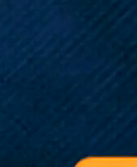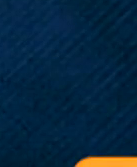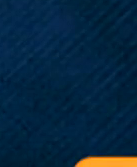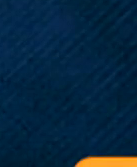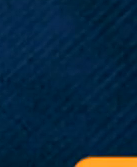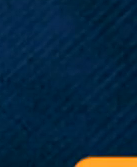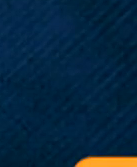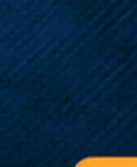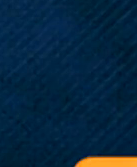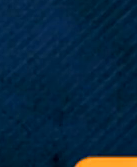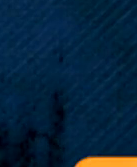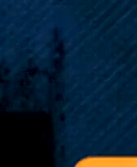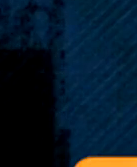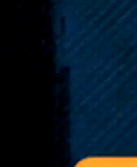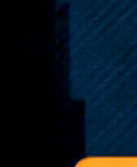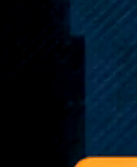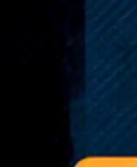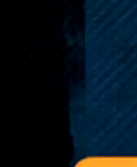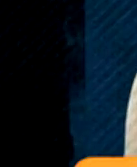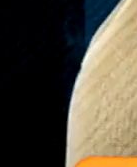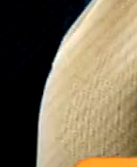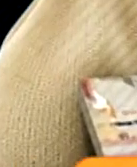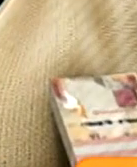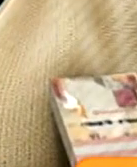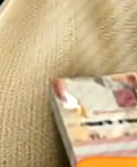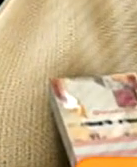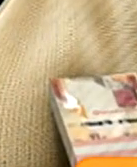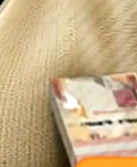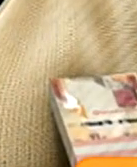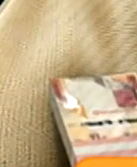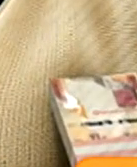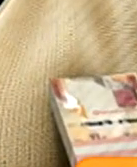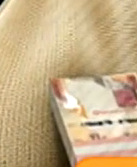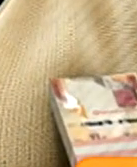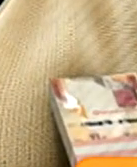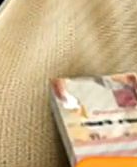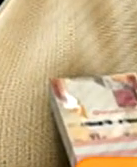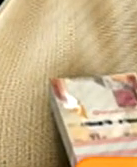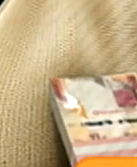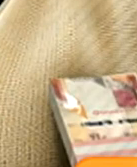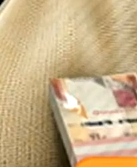also investigated allegations of misappropriation of public funds amounting to